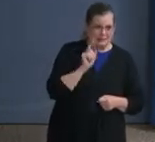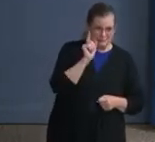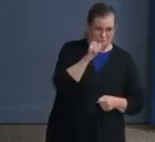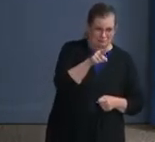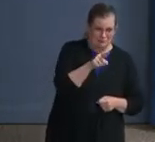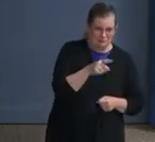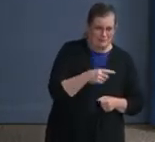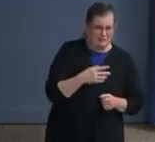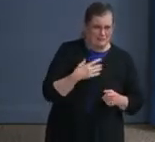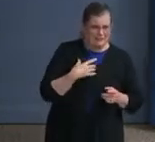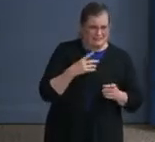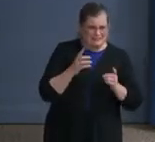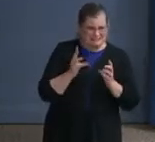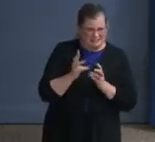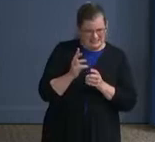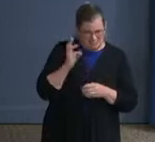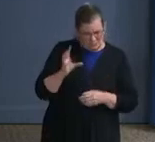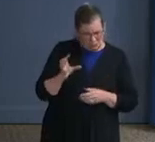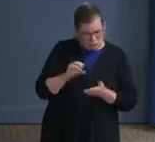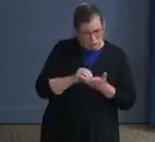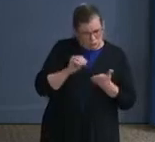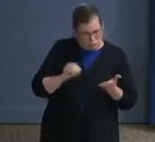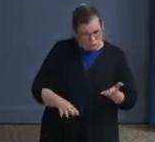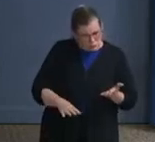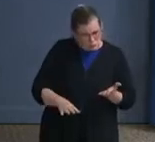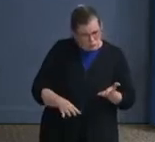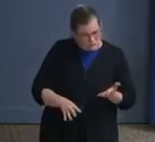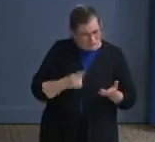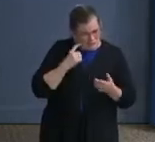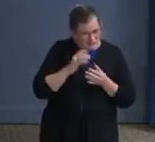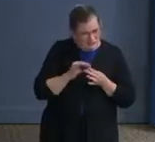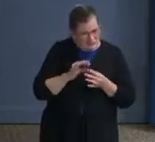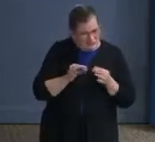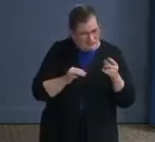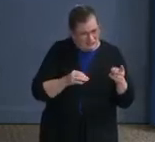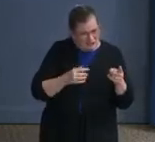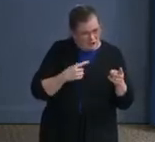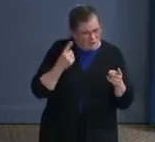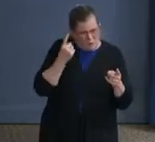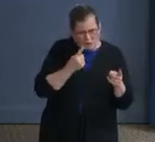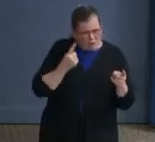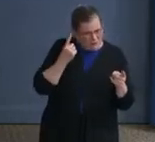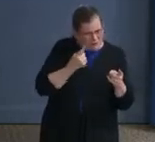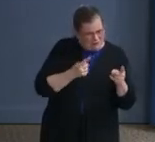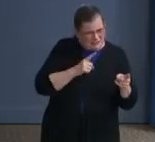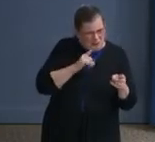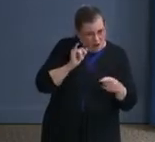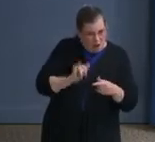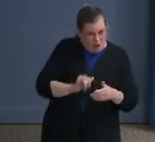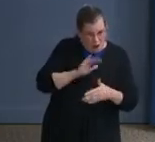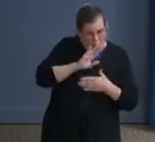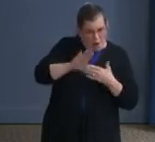600 students are going to be here. I'm just wondering, is that all